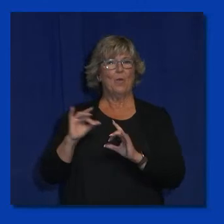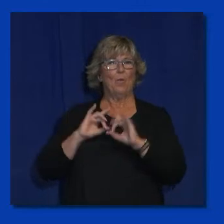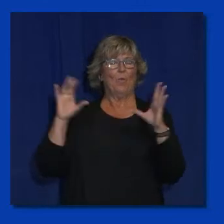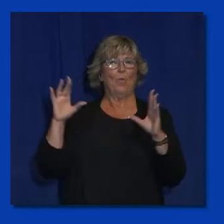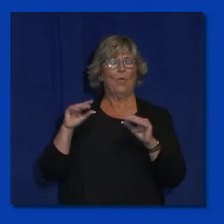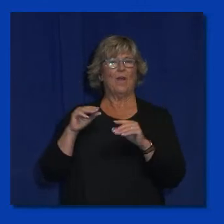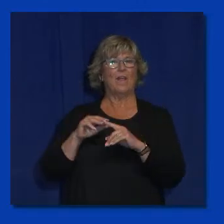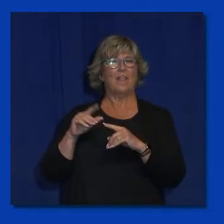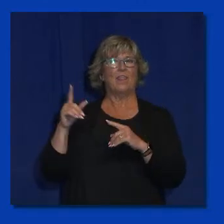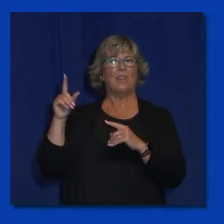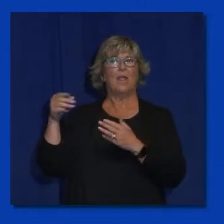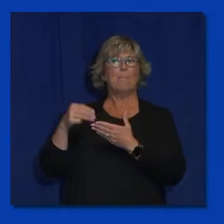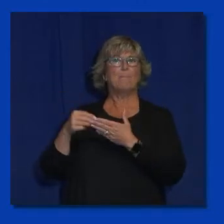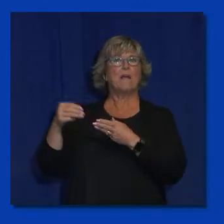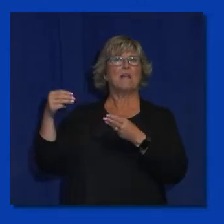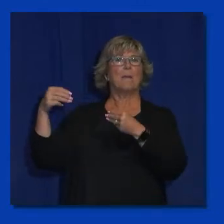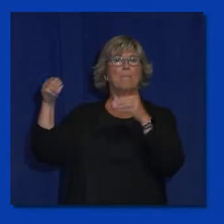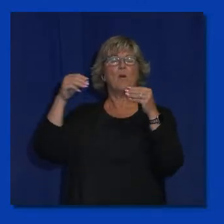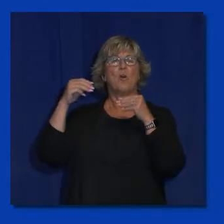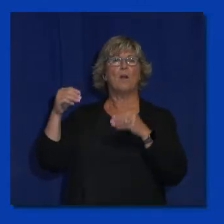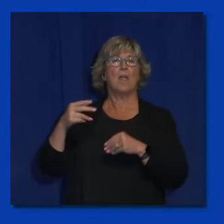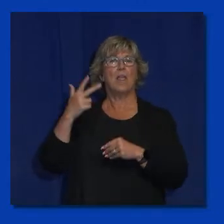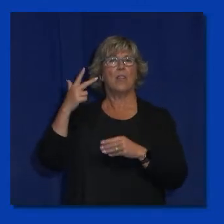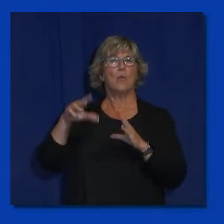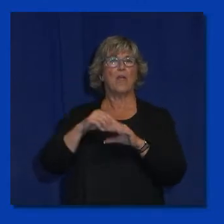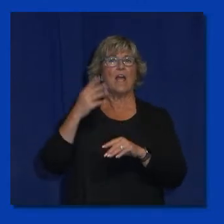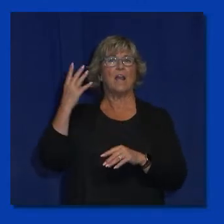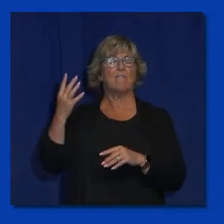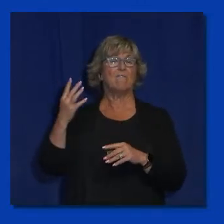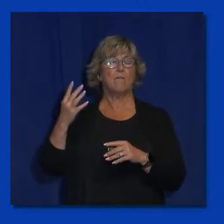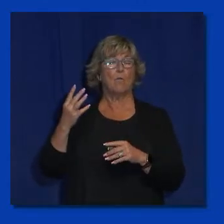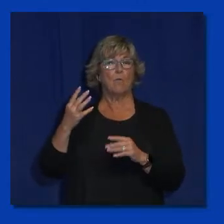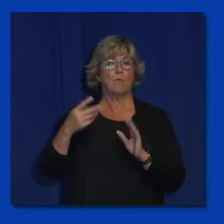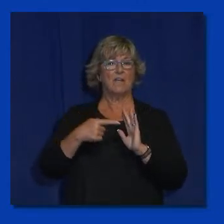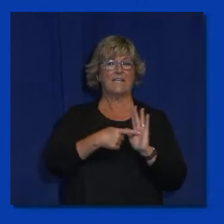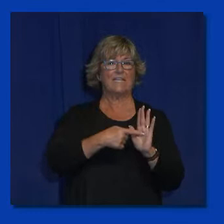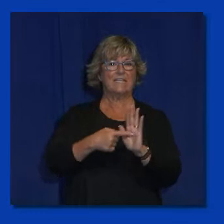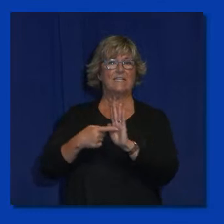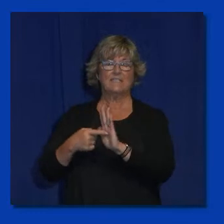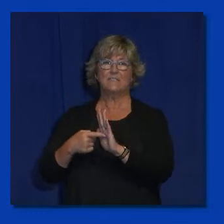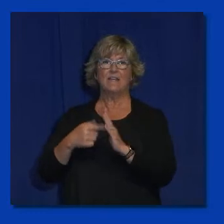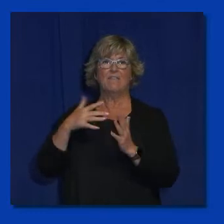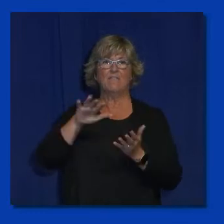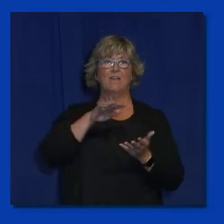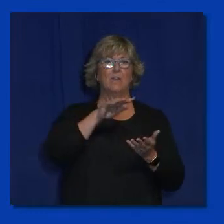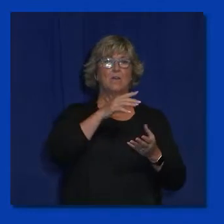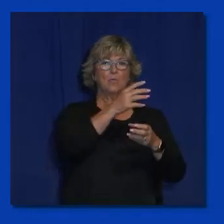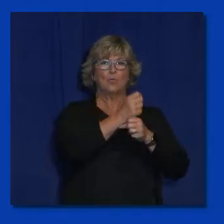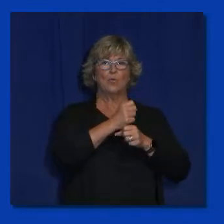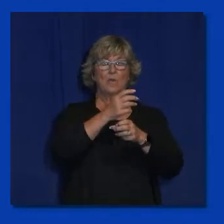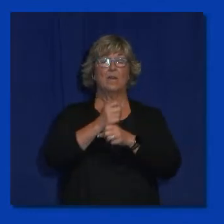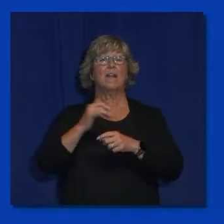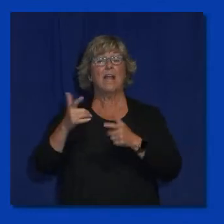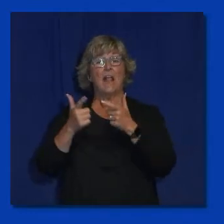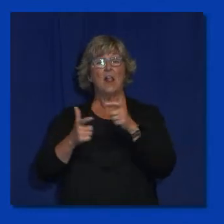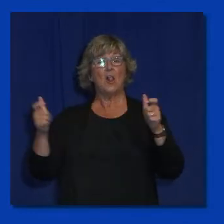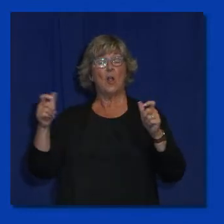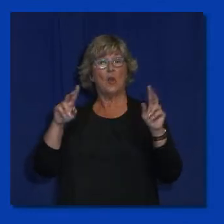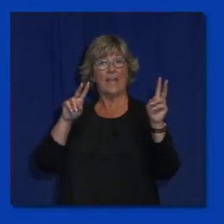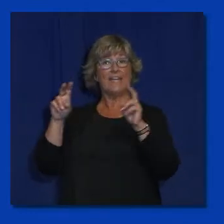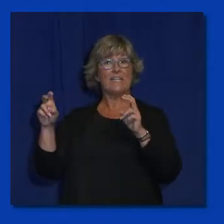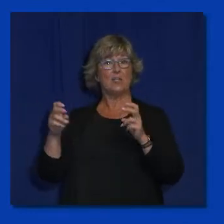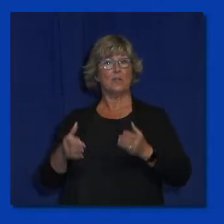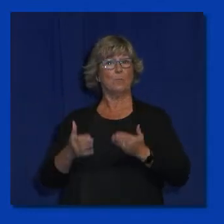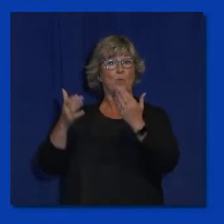bear markets that at least 3 of the 4 major indexes are currently in. As it relates to the larger issues that